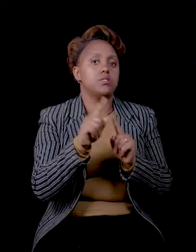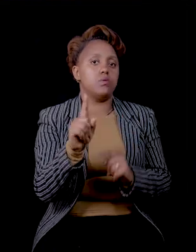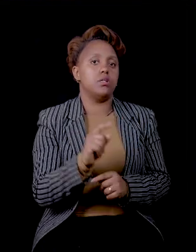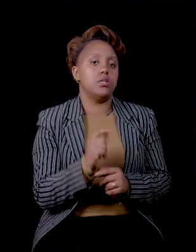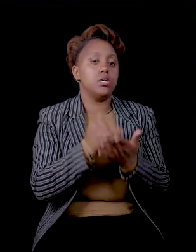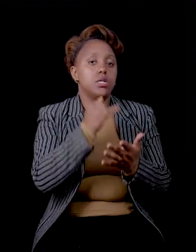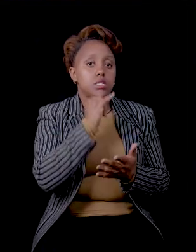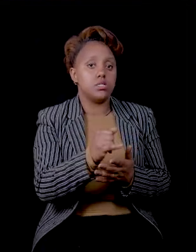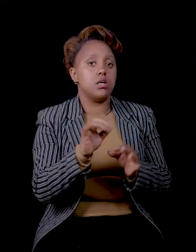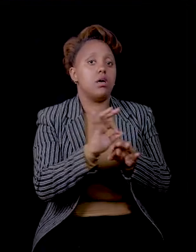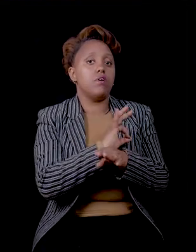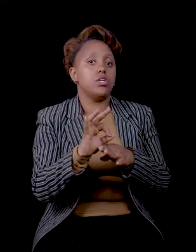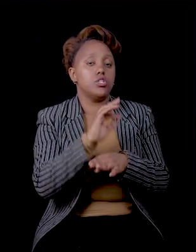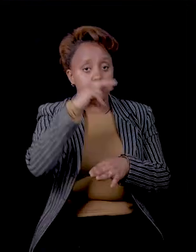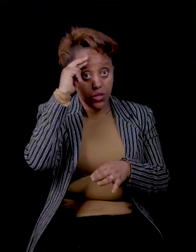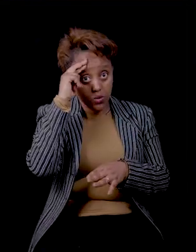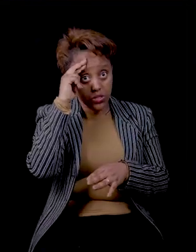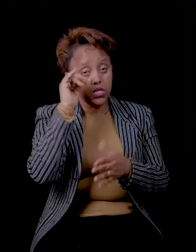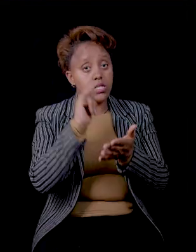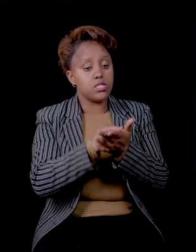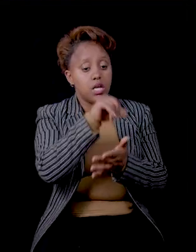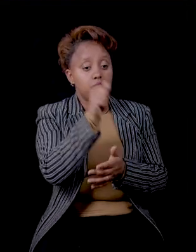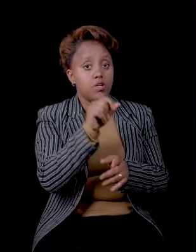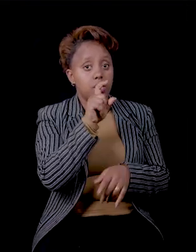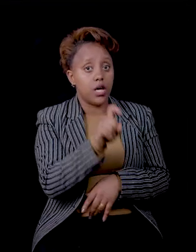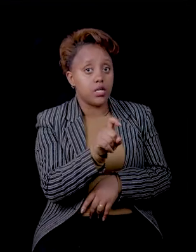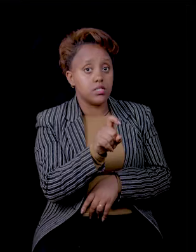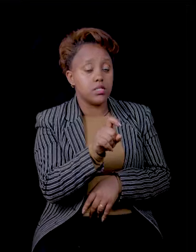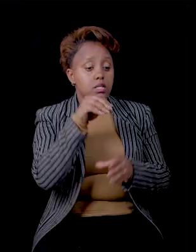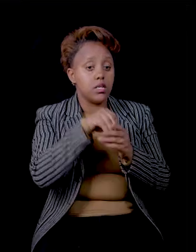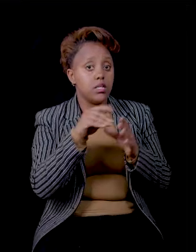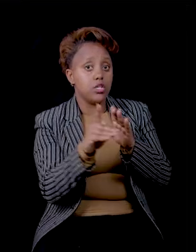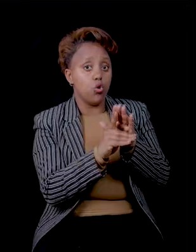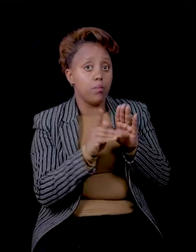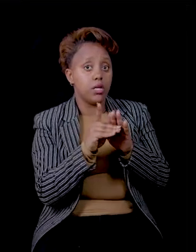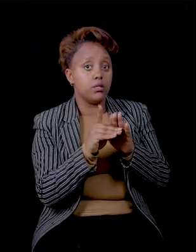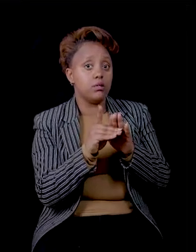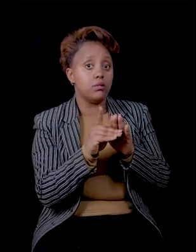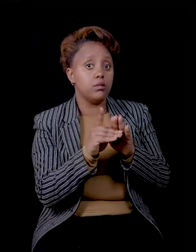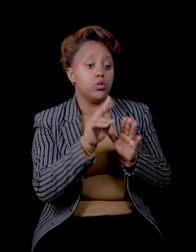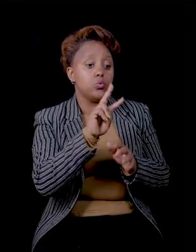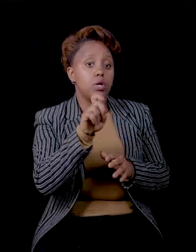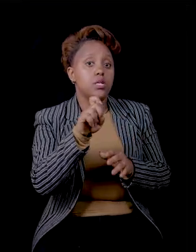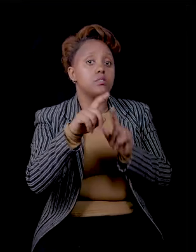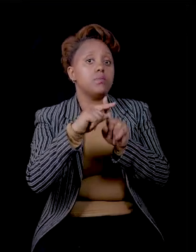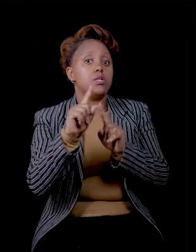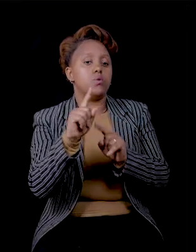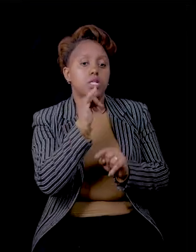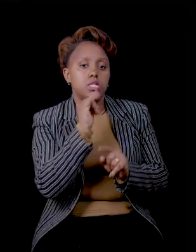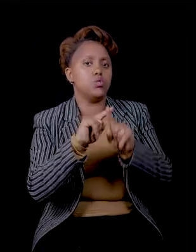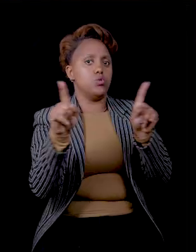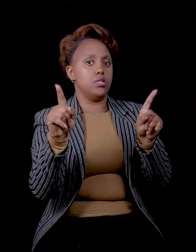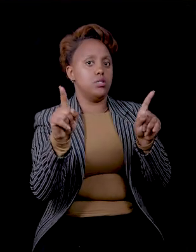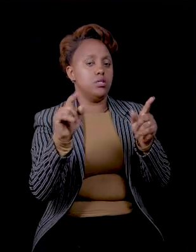is a function because for every x in the domain, 2x plus 1